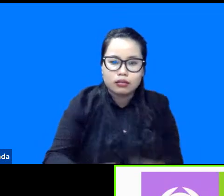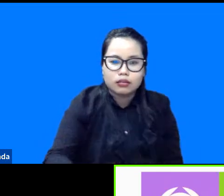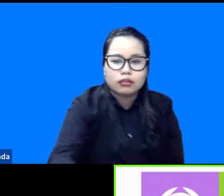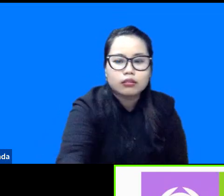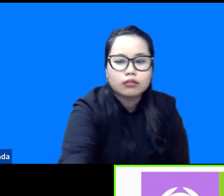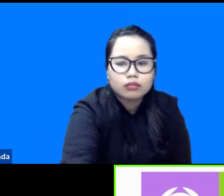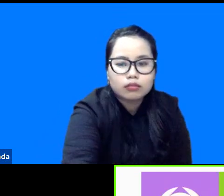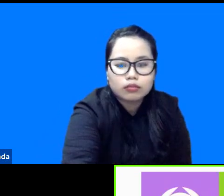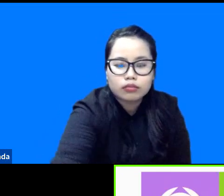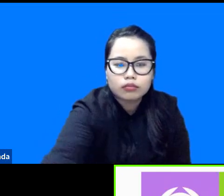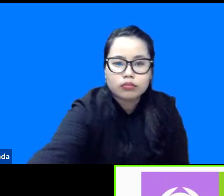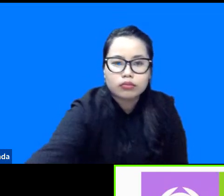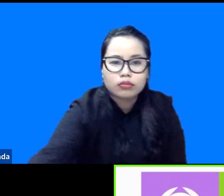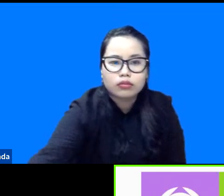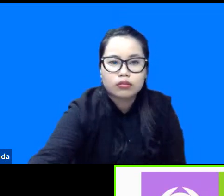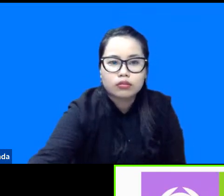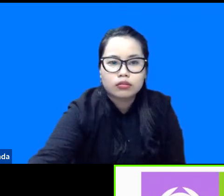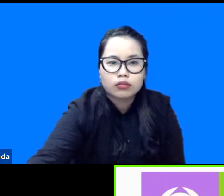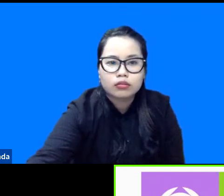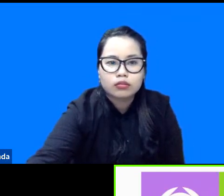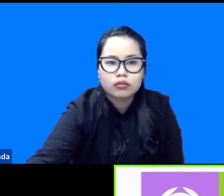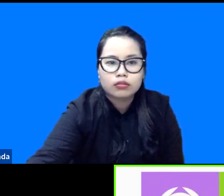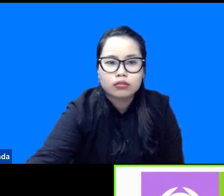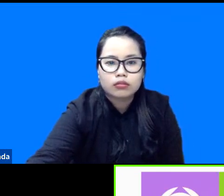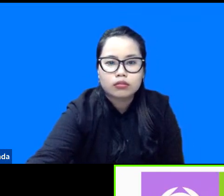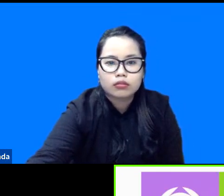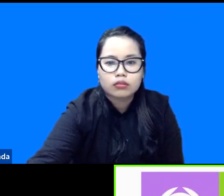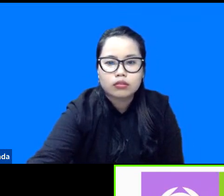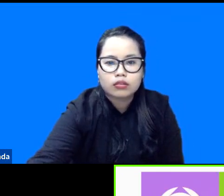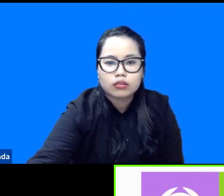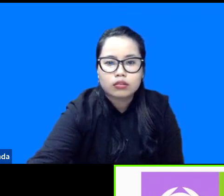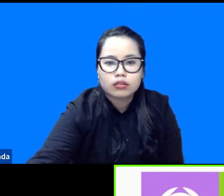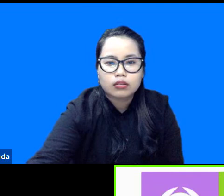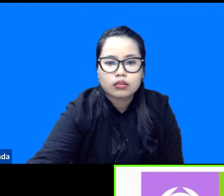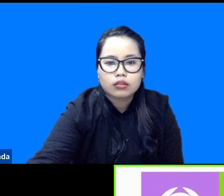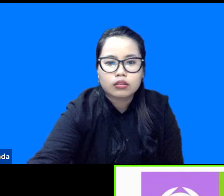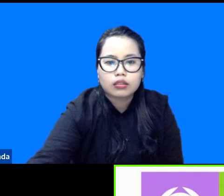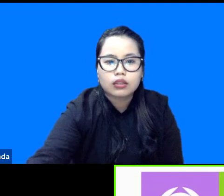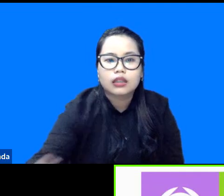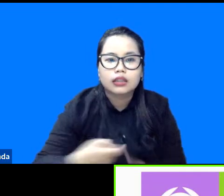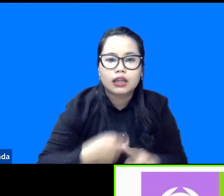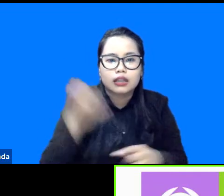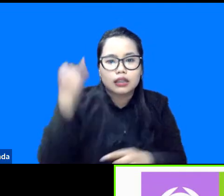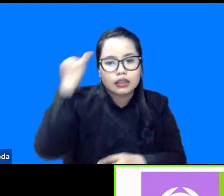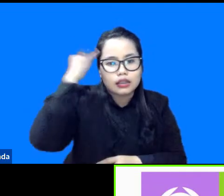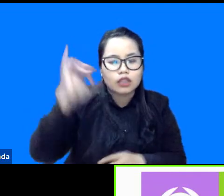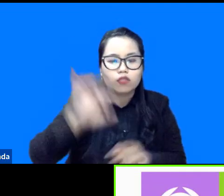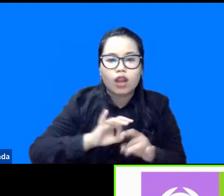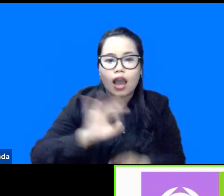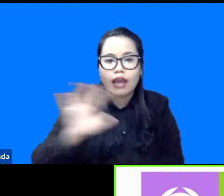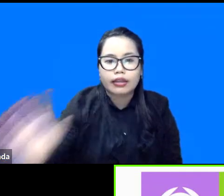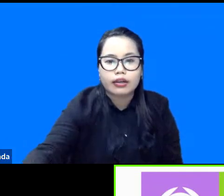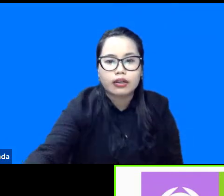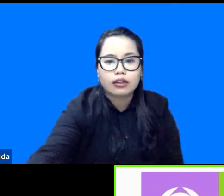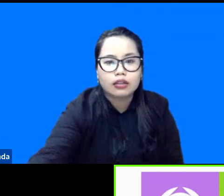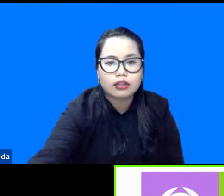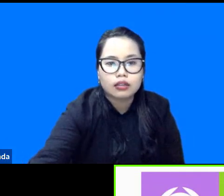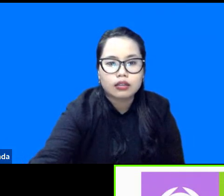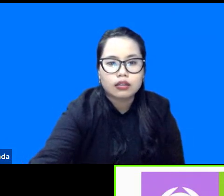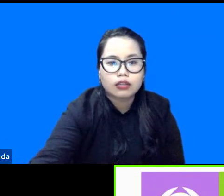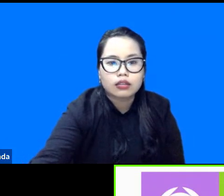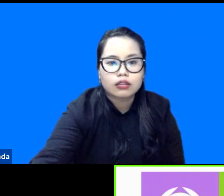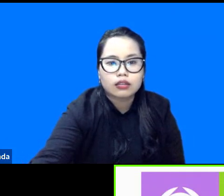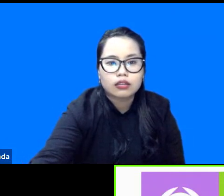Extractive Transparency Initiative. Indonesia is one of the implementing country, and Publish What You